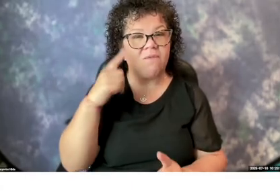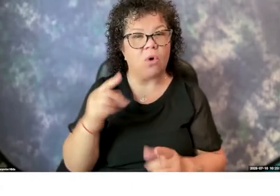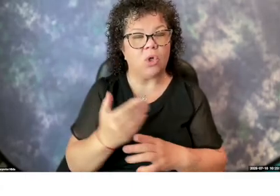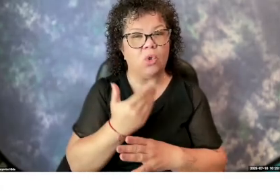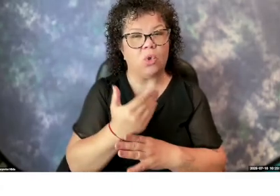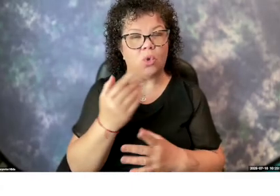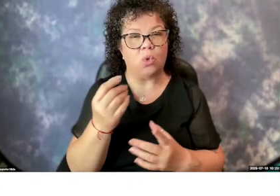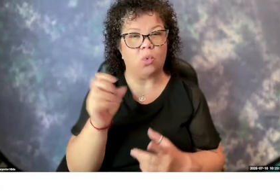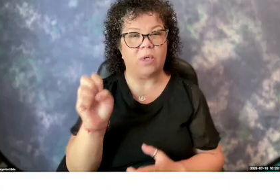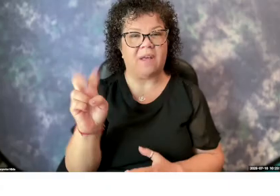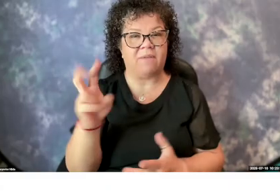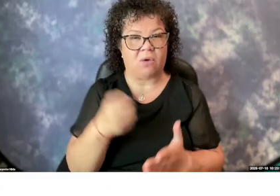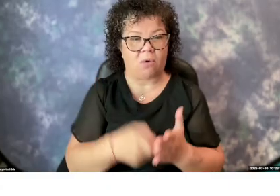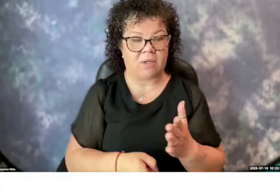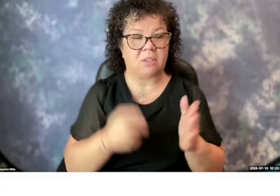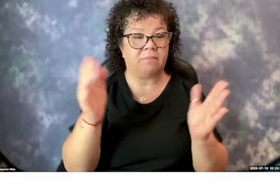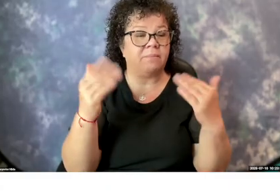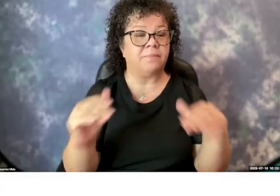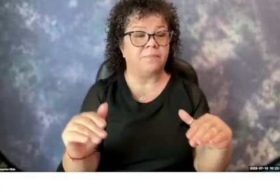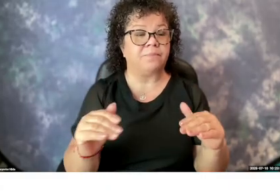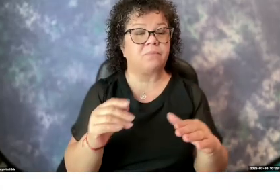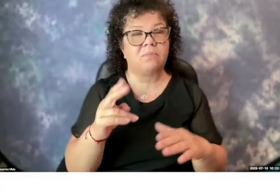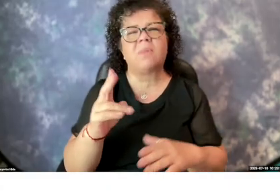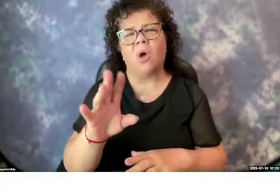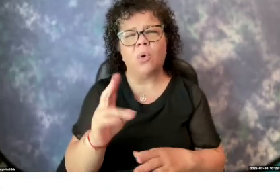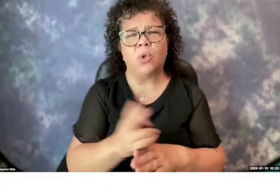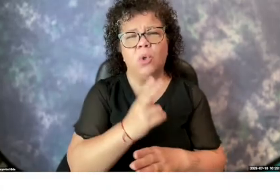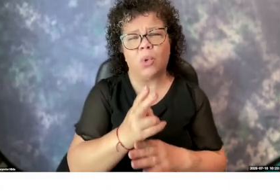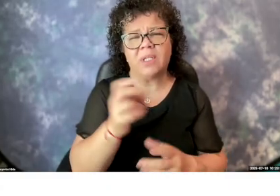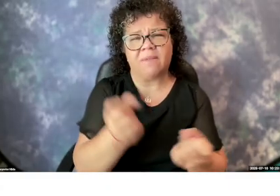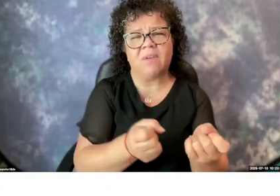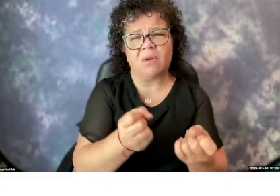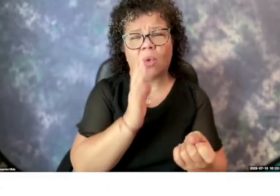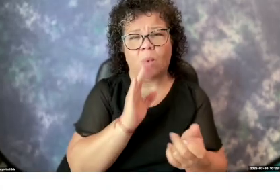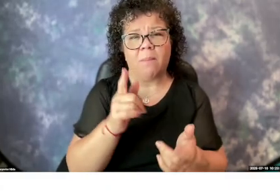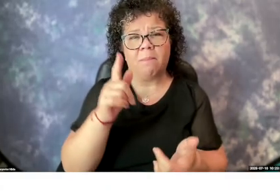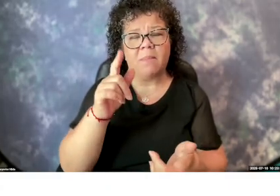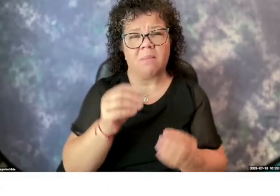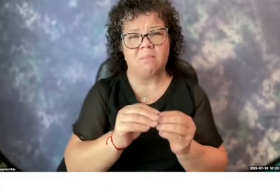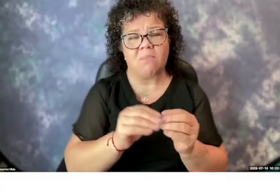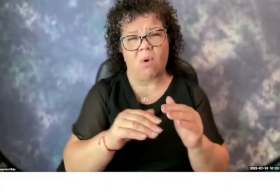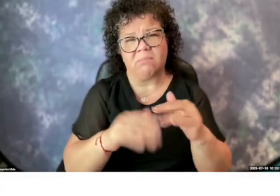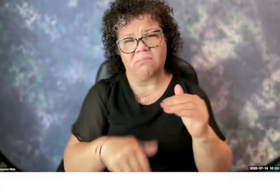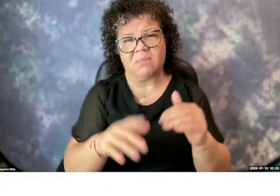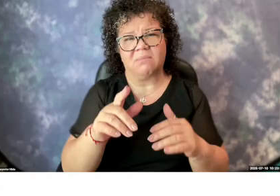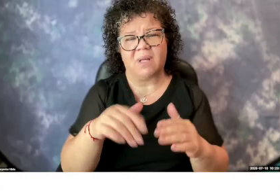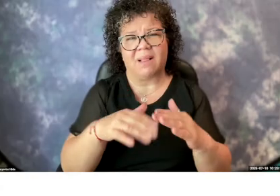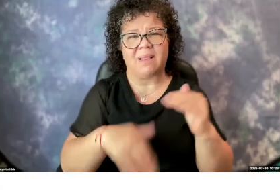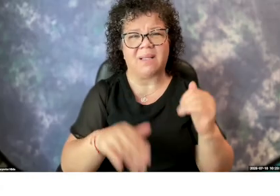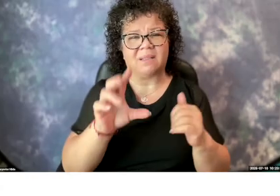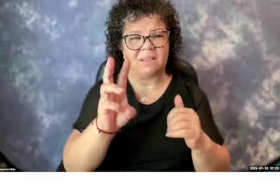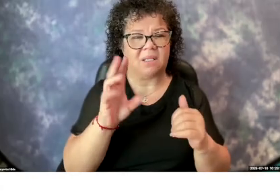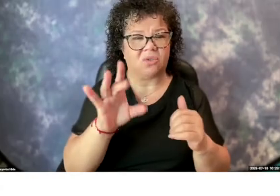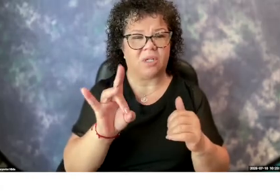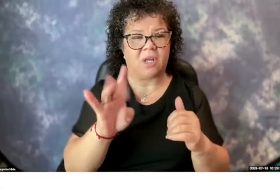earlier. Used vehicle fees will be lower, but we assumed $684 across the board. We're assuming